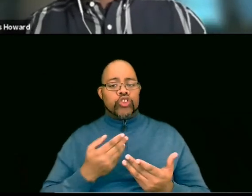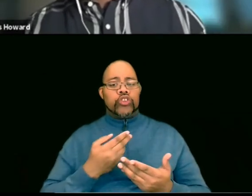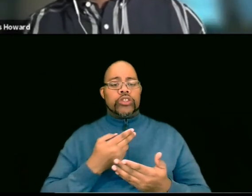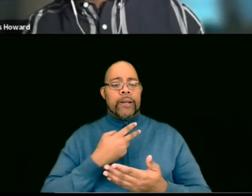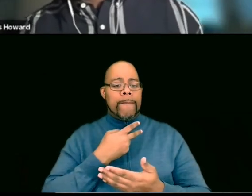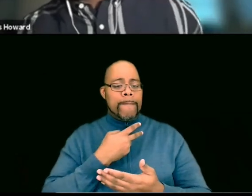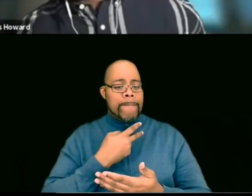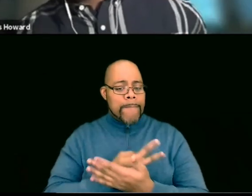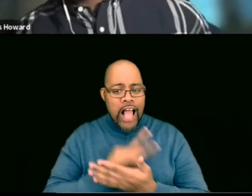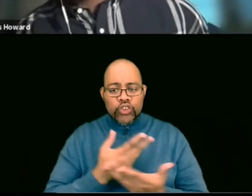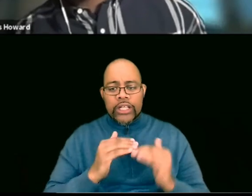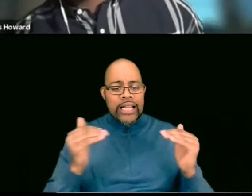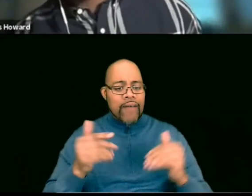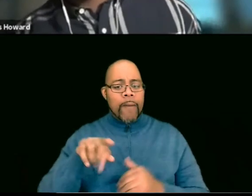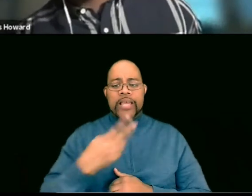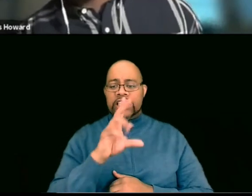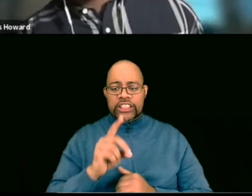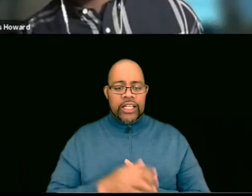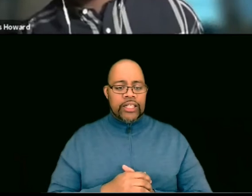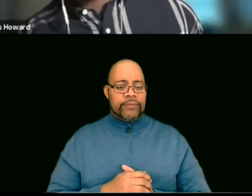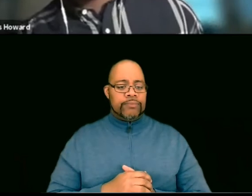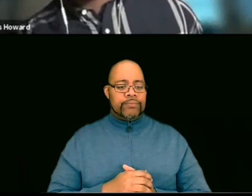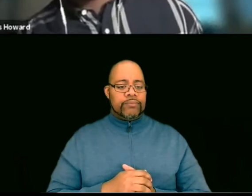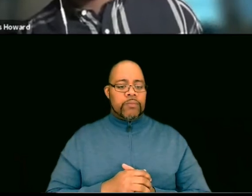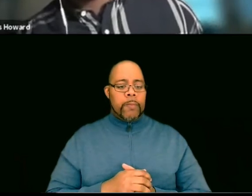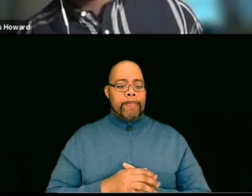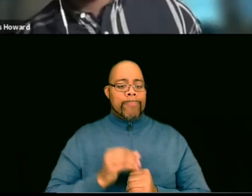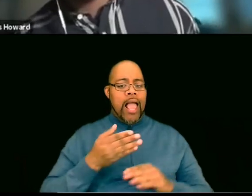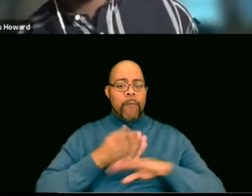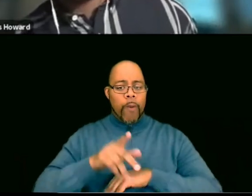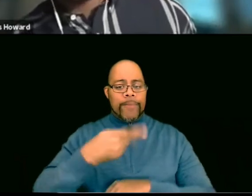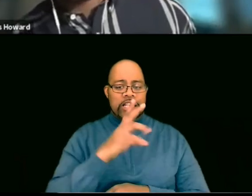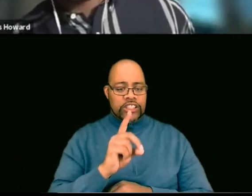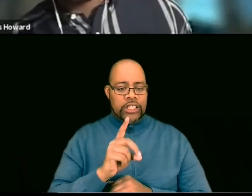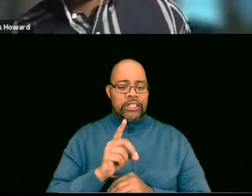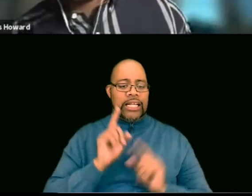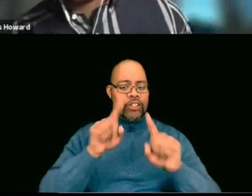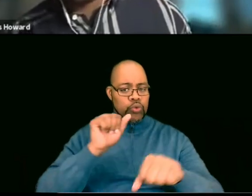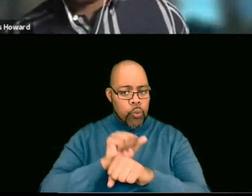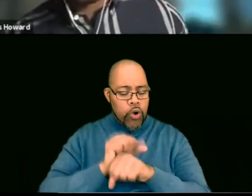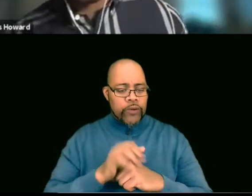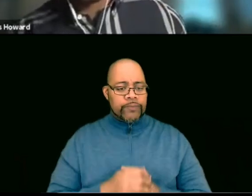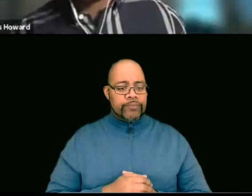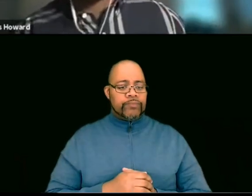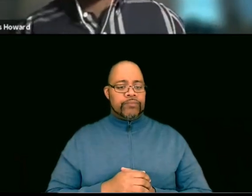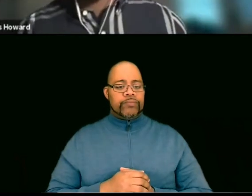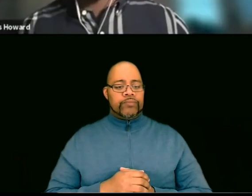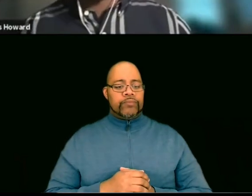or bachelor's or master's or PhD and posts or going into